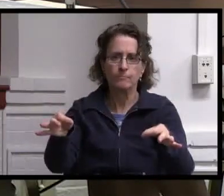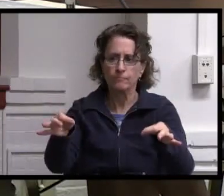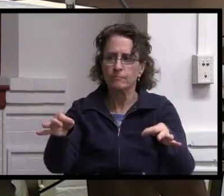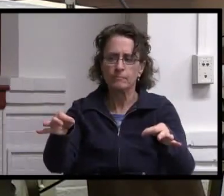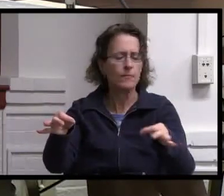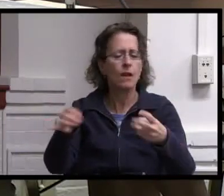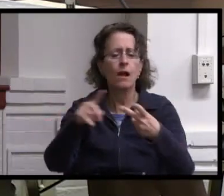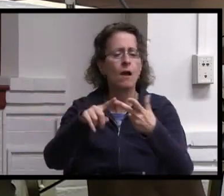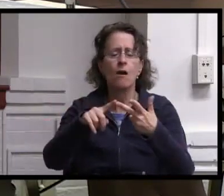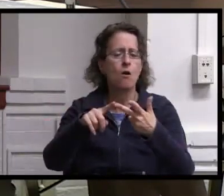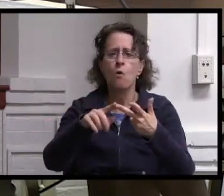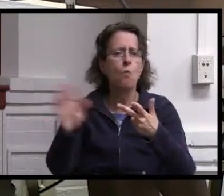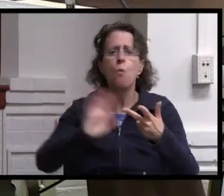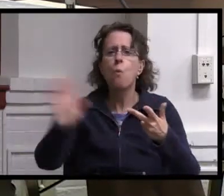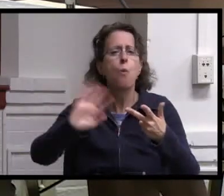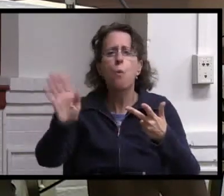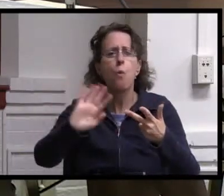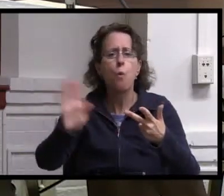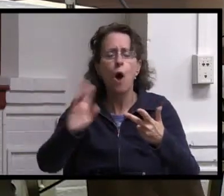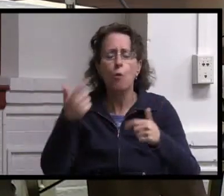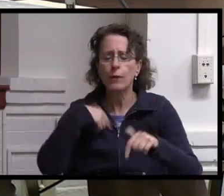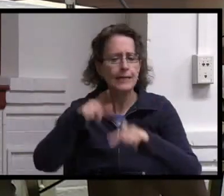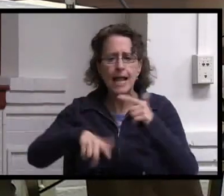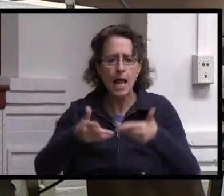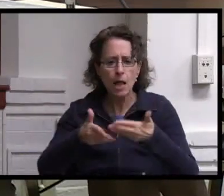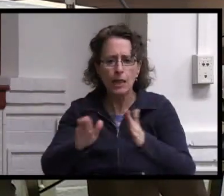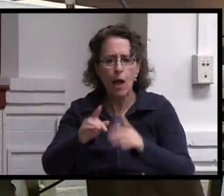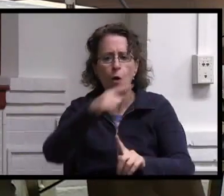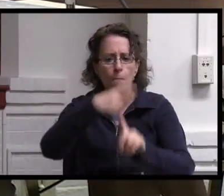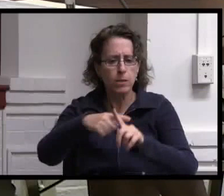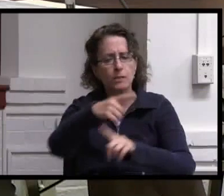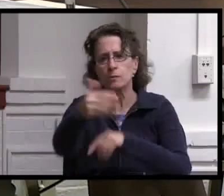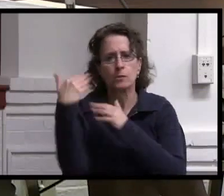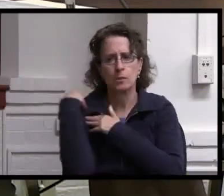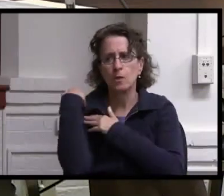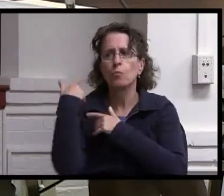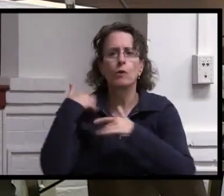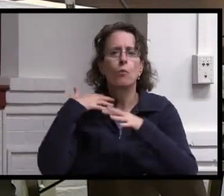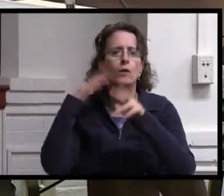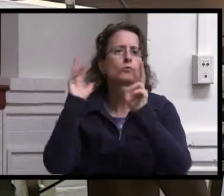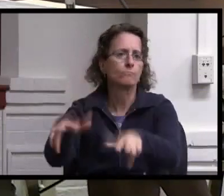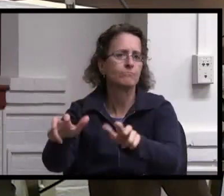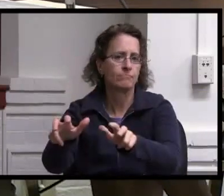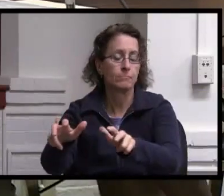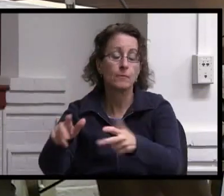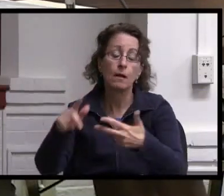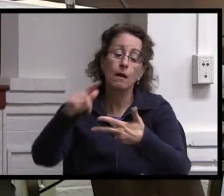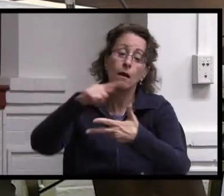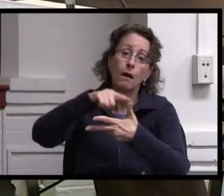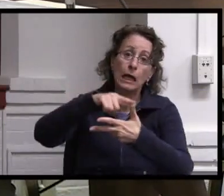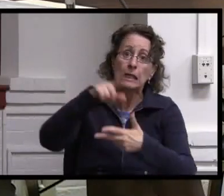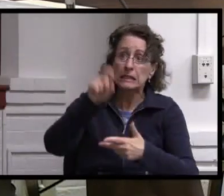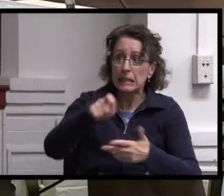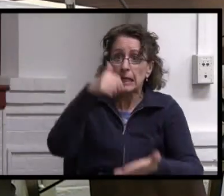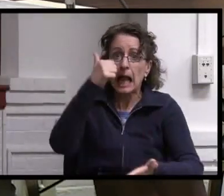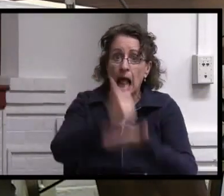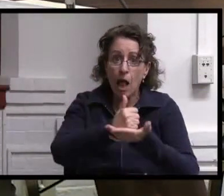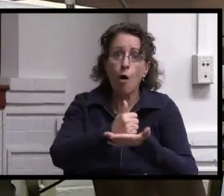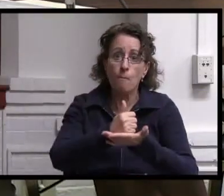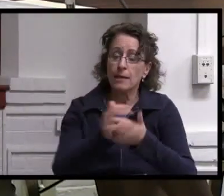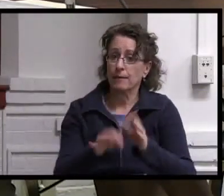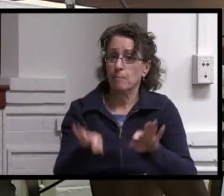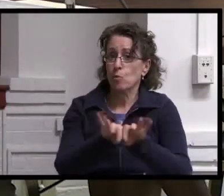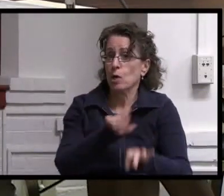held accountable for their behavior. If people are truly in need, then we also need to help them get the services that they